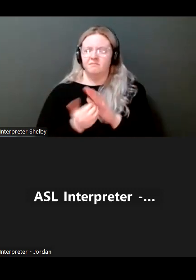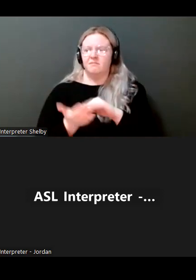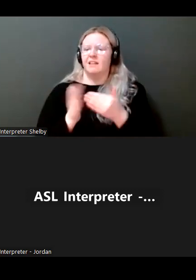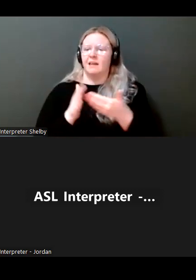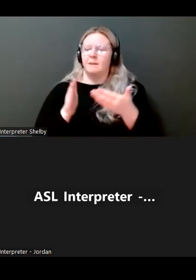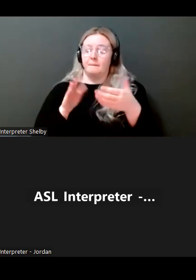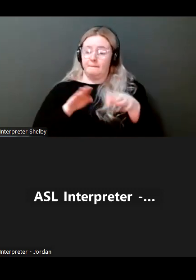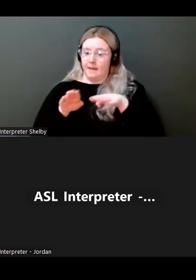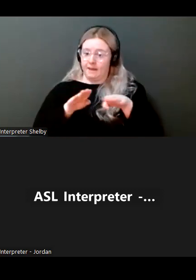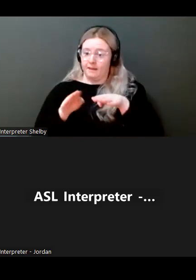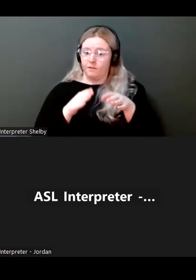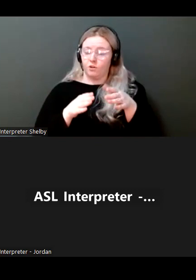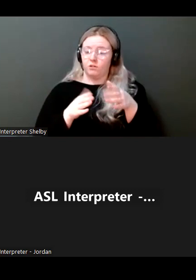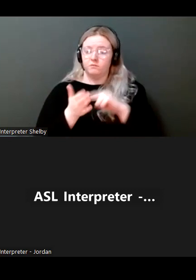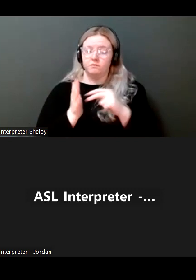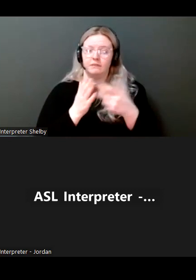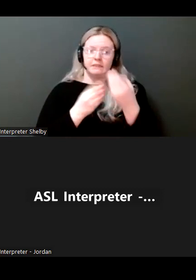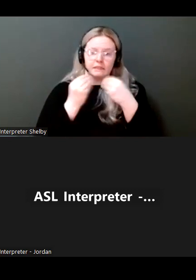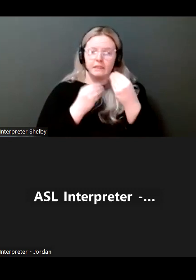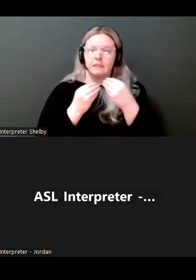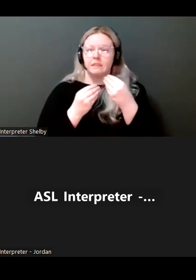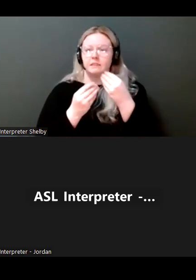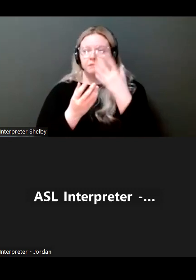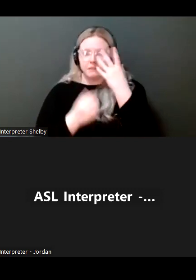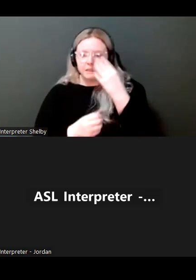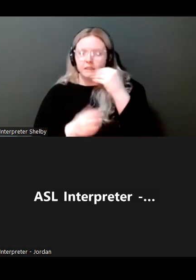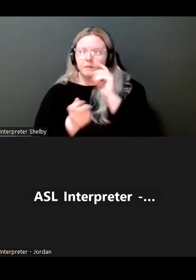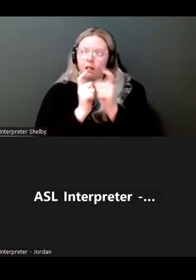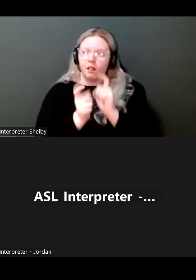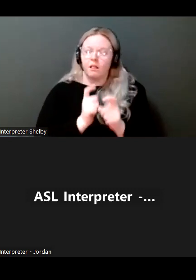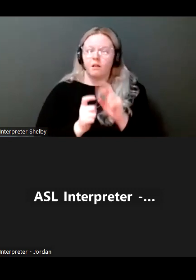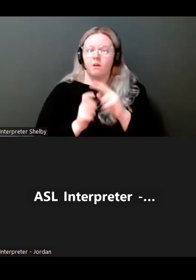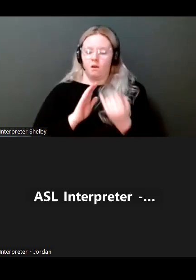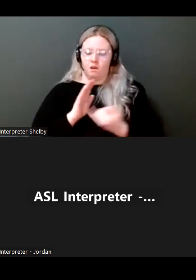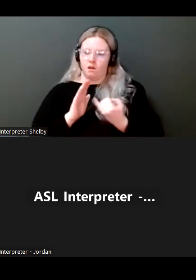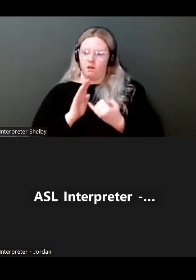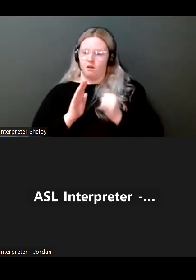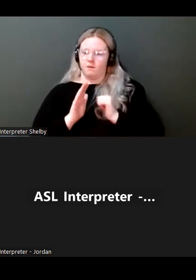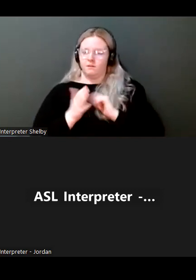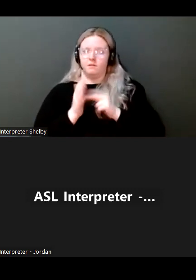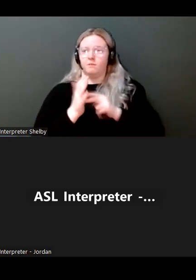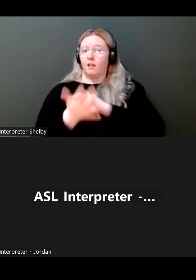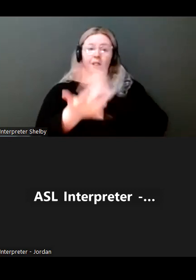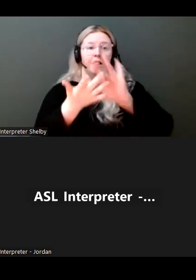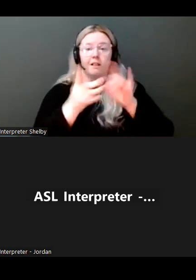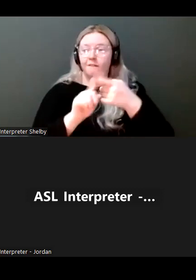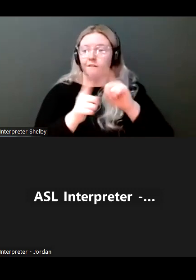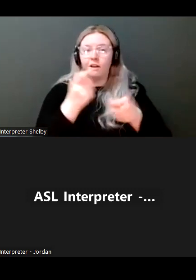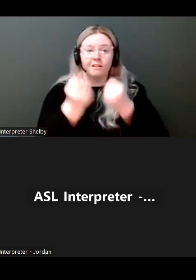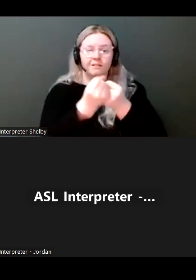changes in eating and sleeping patterns, spending more time alone, right? Not reaching out to others for